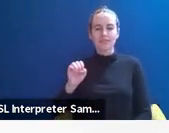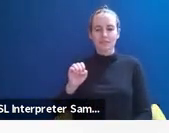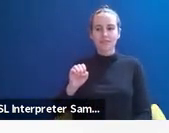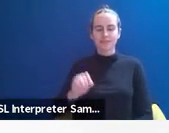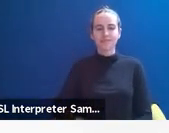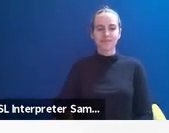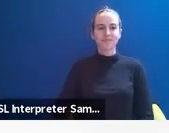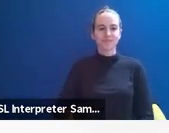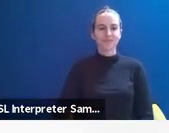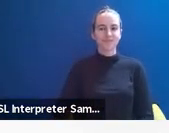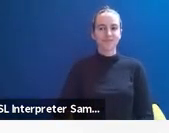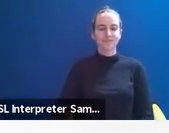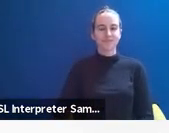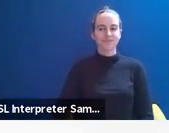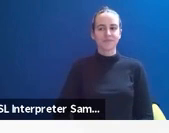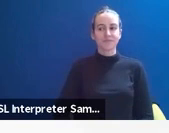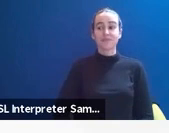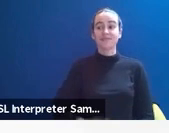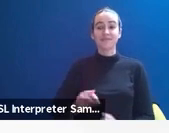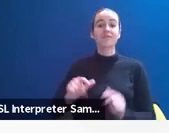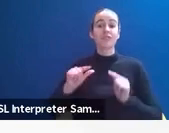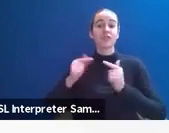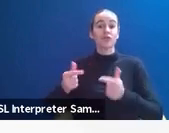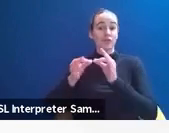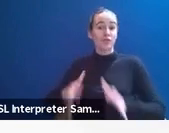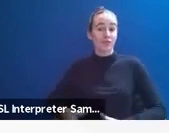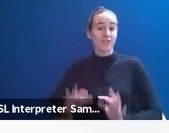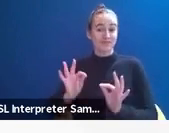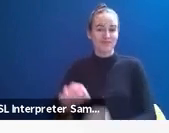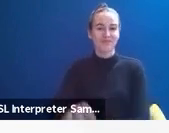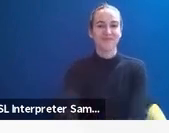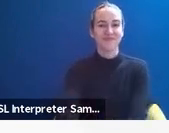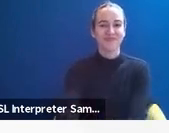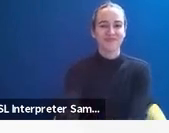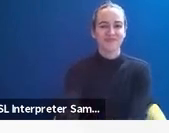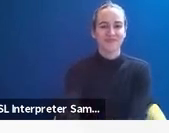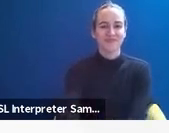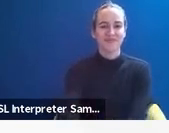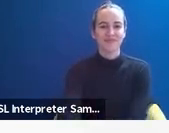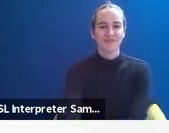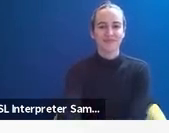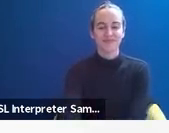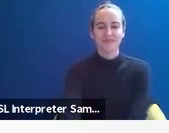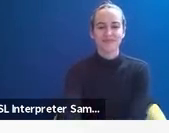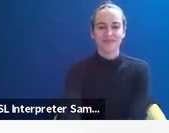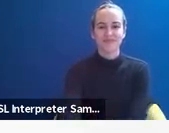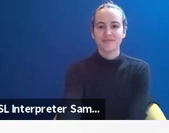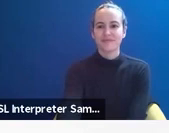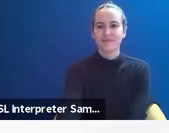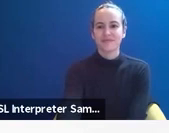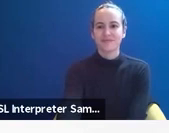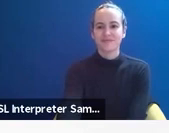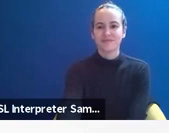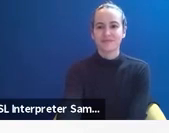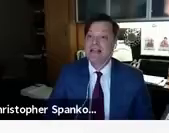management. Okay, so how can we screen? So some basic questions can help us screen. And those are